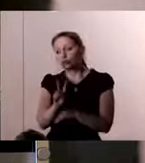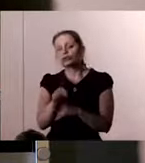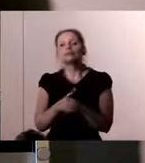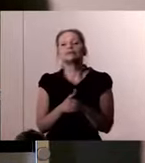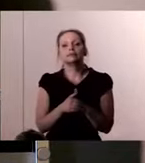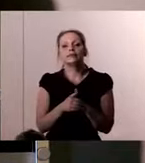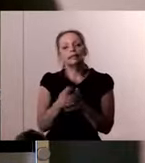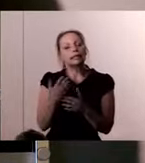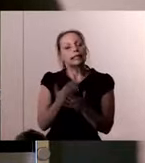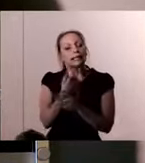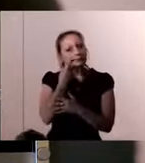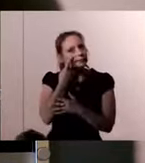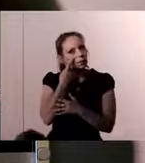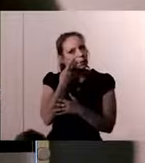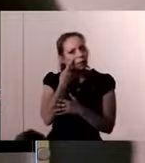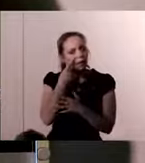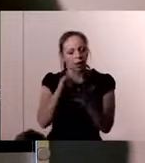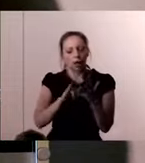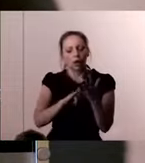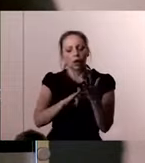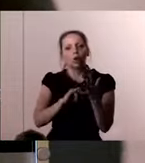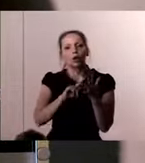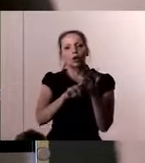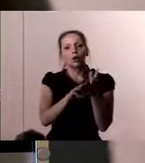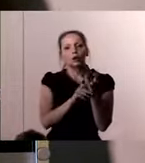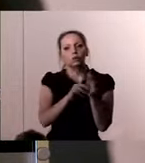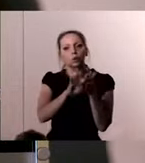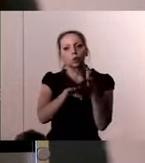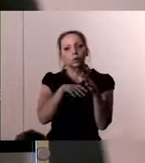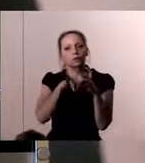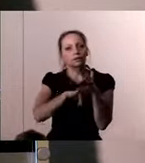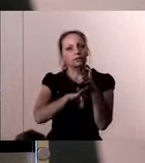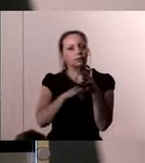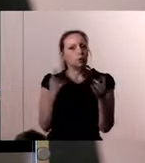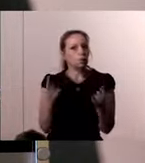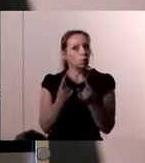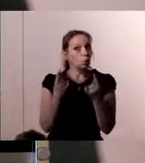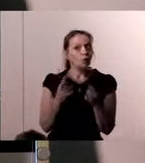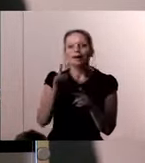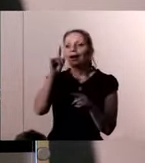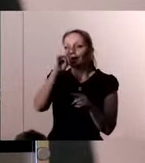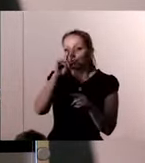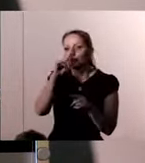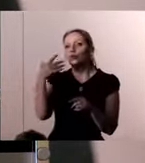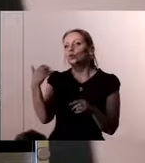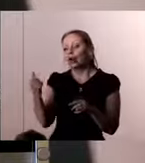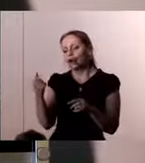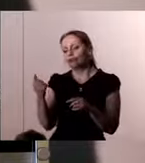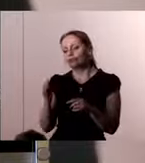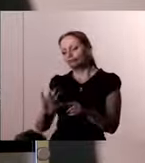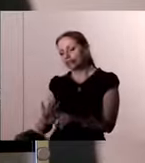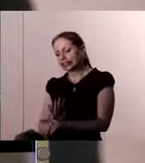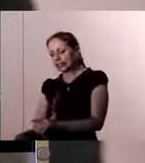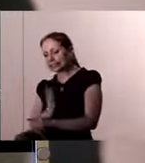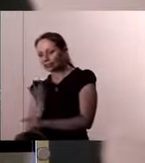You need to keep an eye on how often the sources in a story are people who quite obviously have a direct interest in how